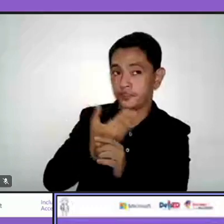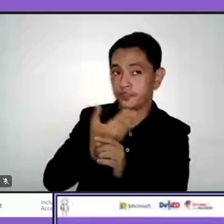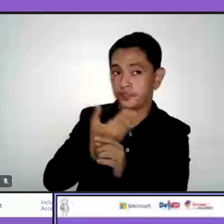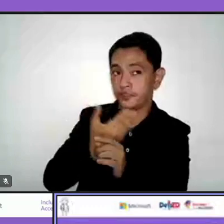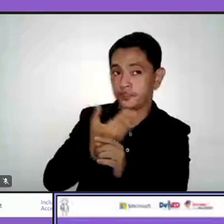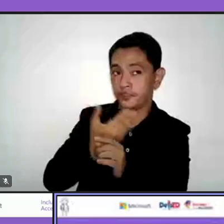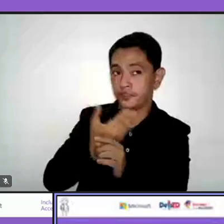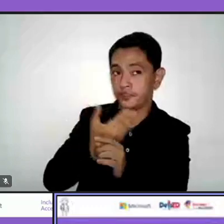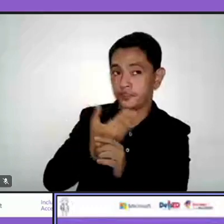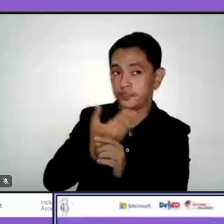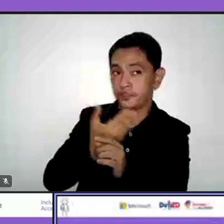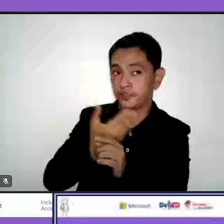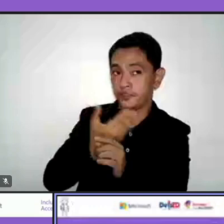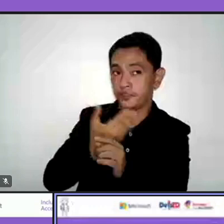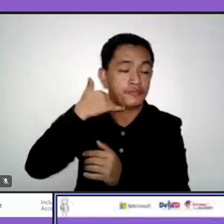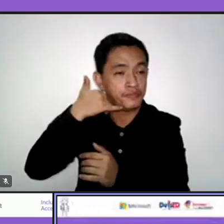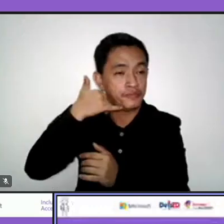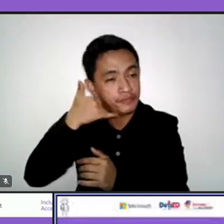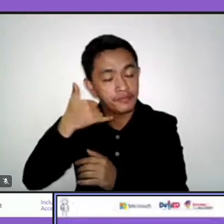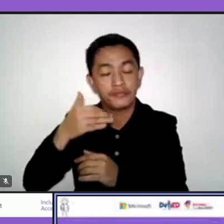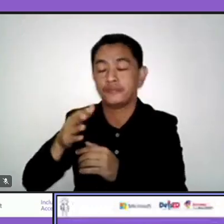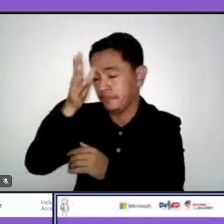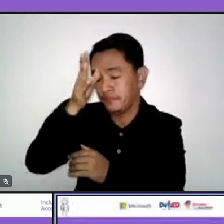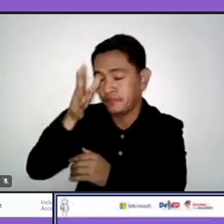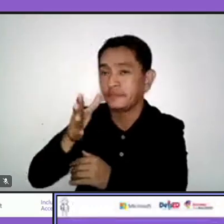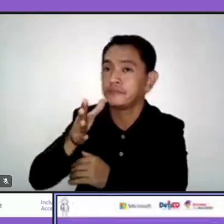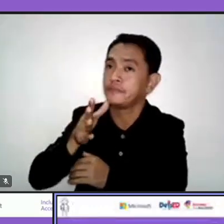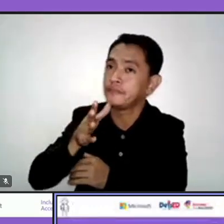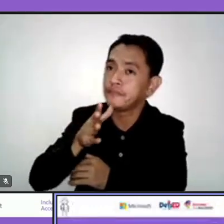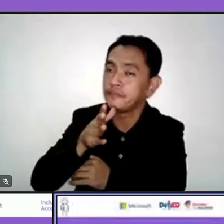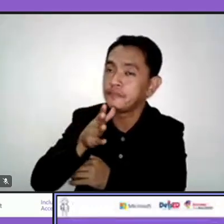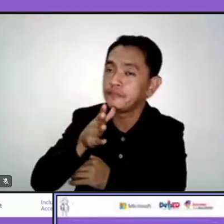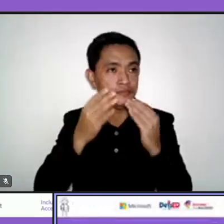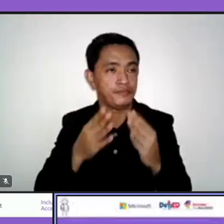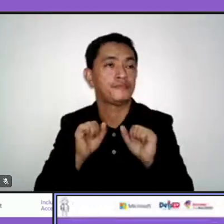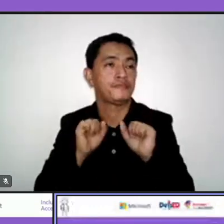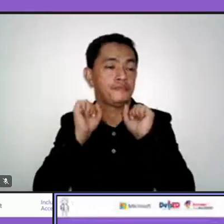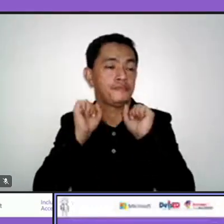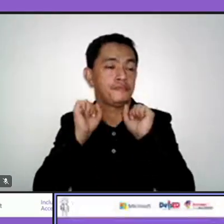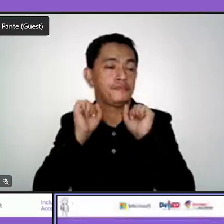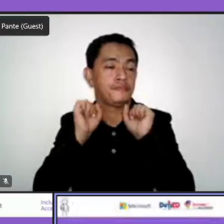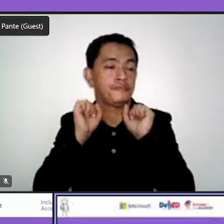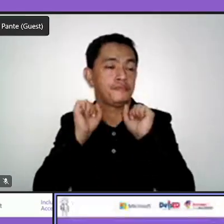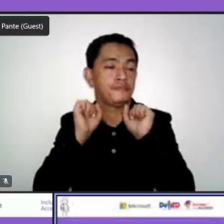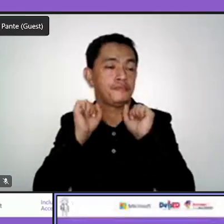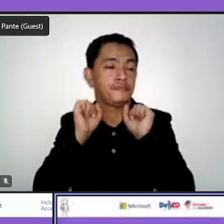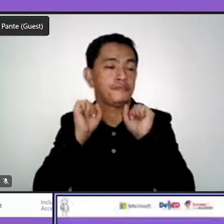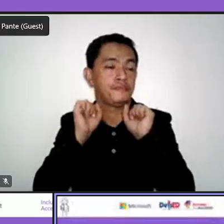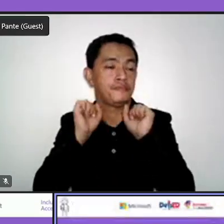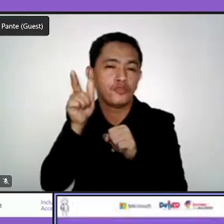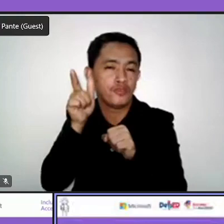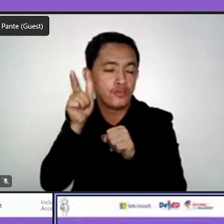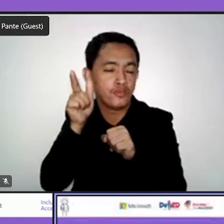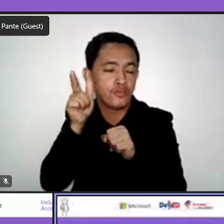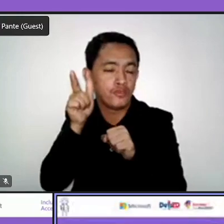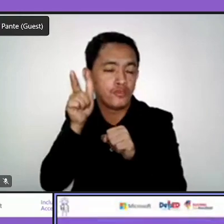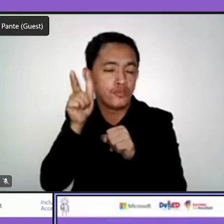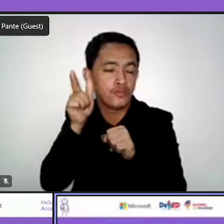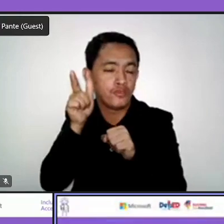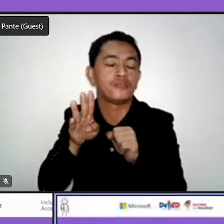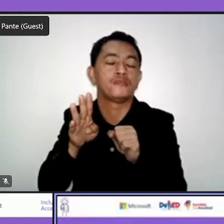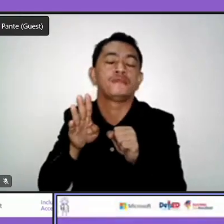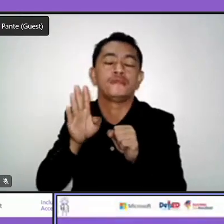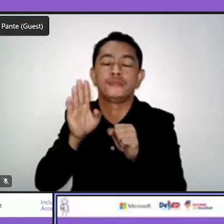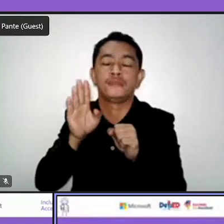Ryan, yung help desk, meron po tayong mga division offices na may contacts, no, yung parents sa